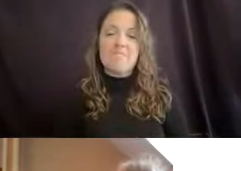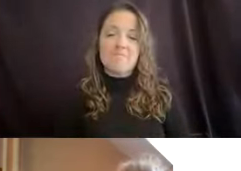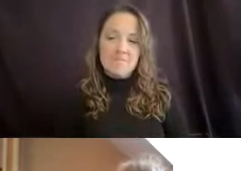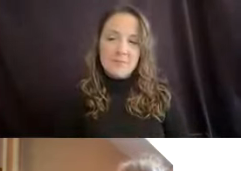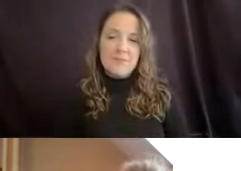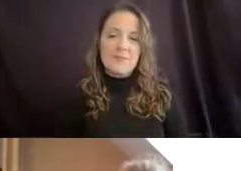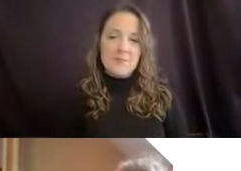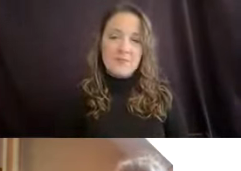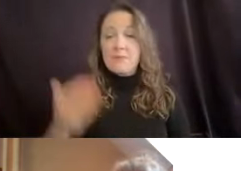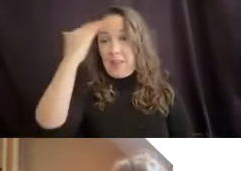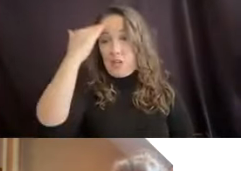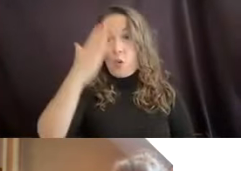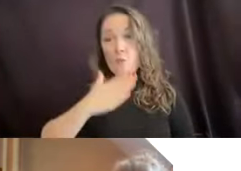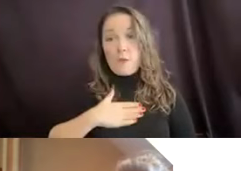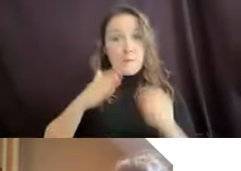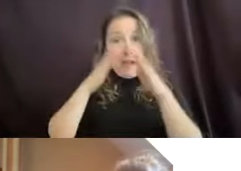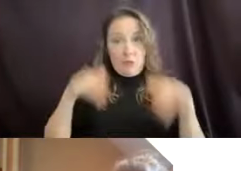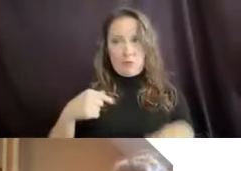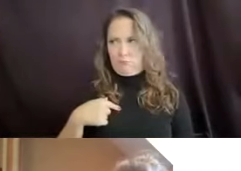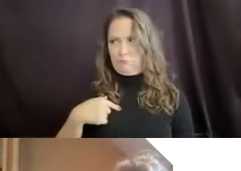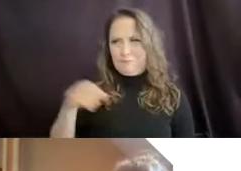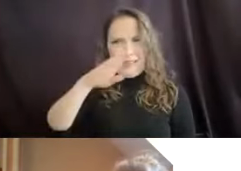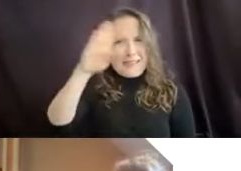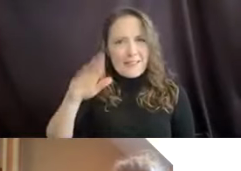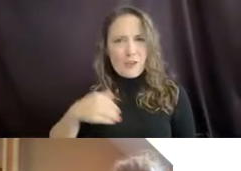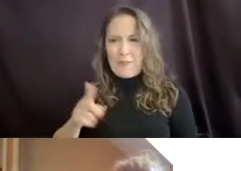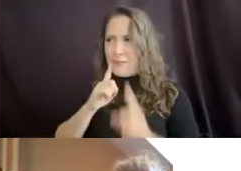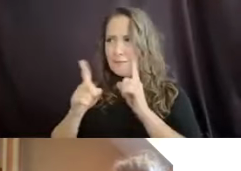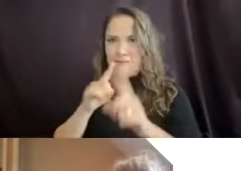I know in my house, I never had these conversations.